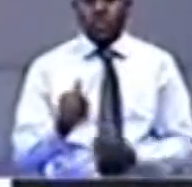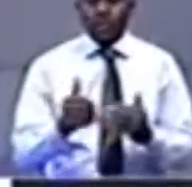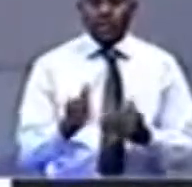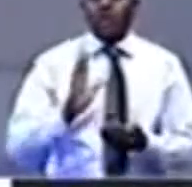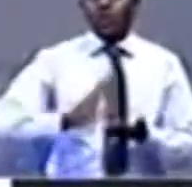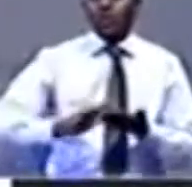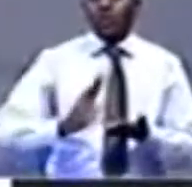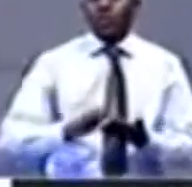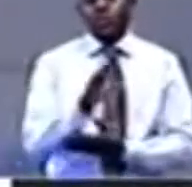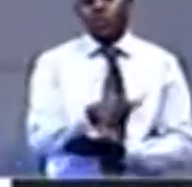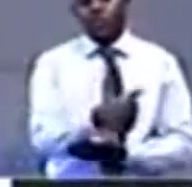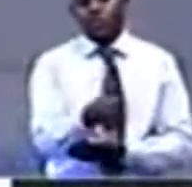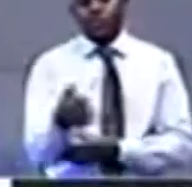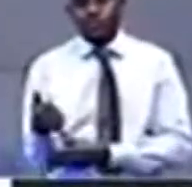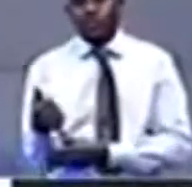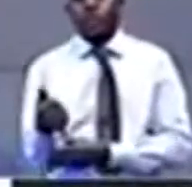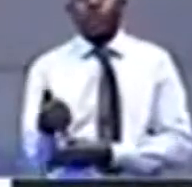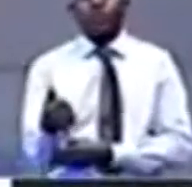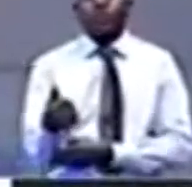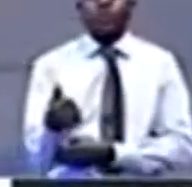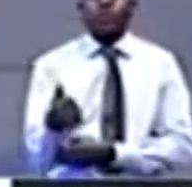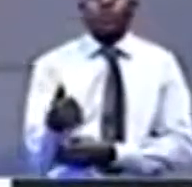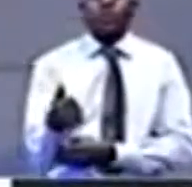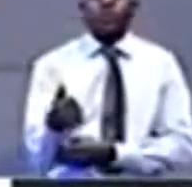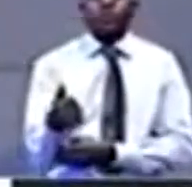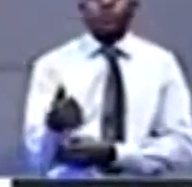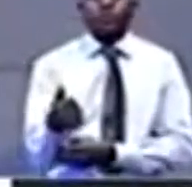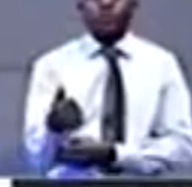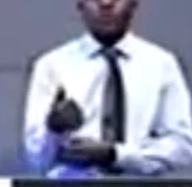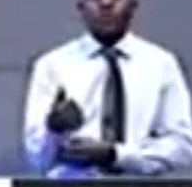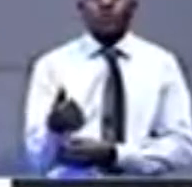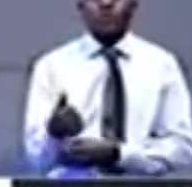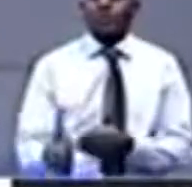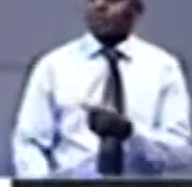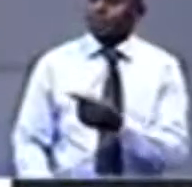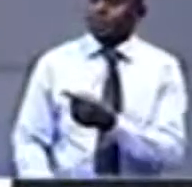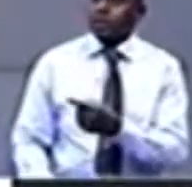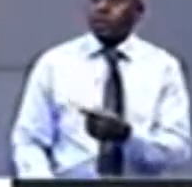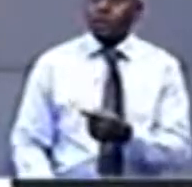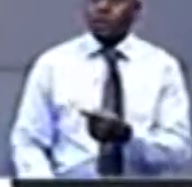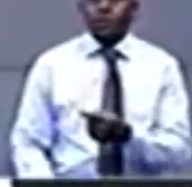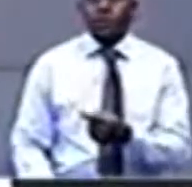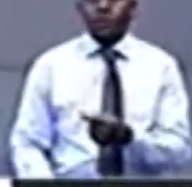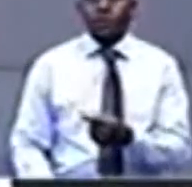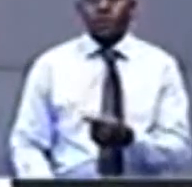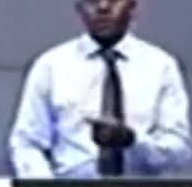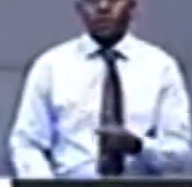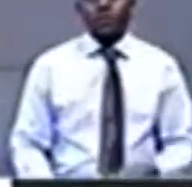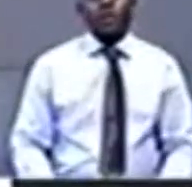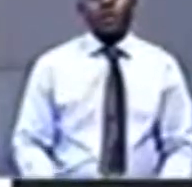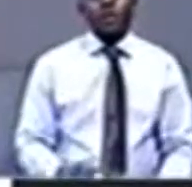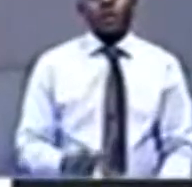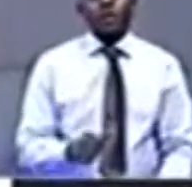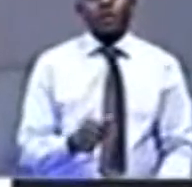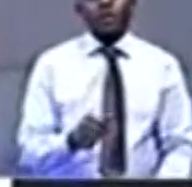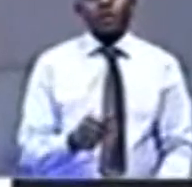forgive one another and never to condemn those they deem erroneous. Now, Jesus said, whoever has not done